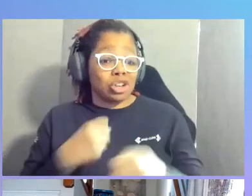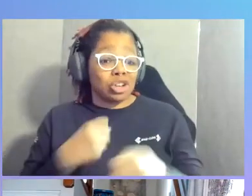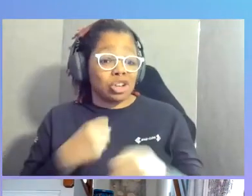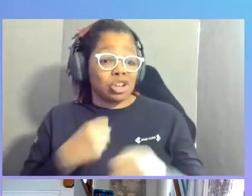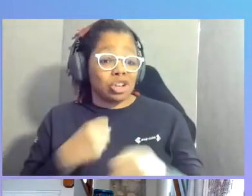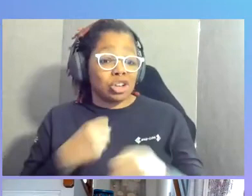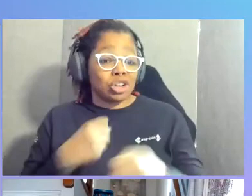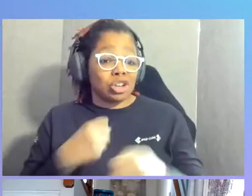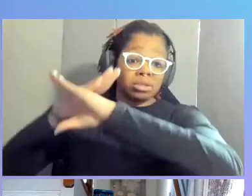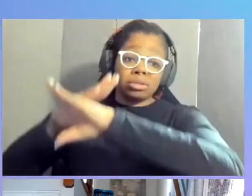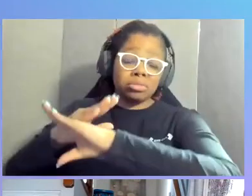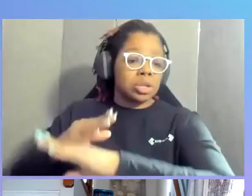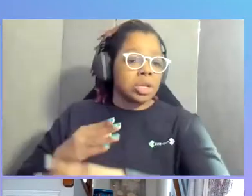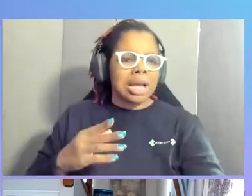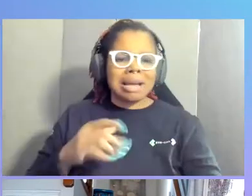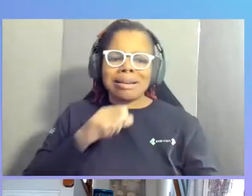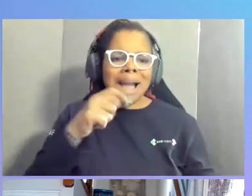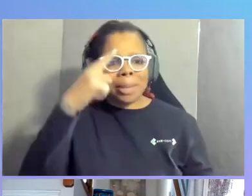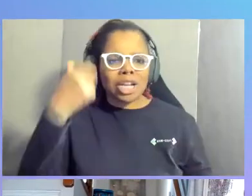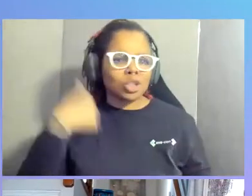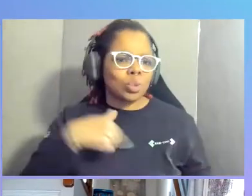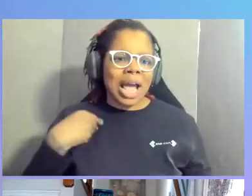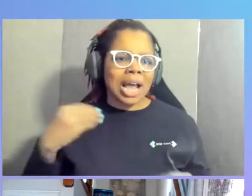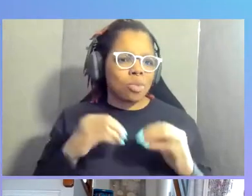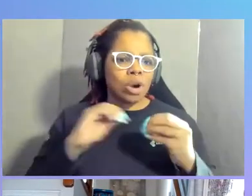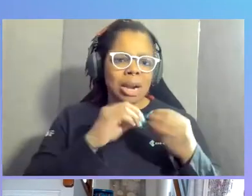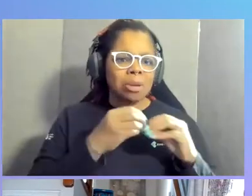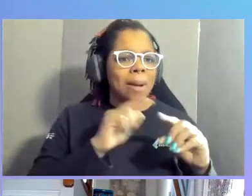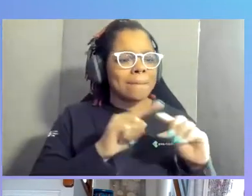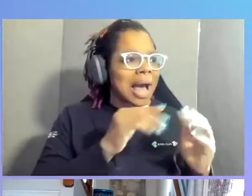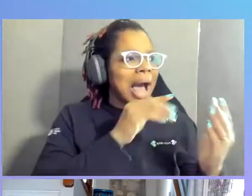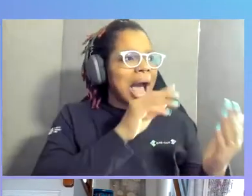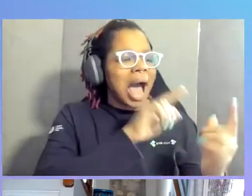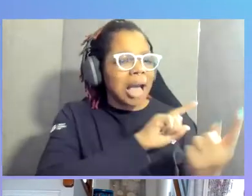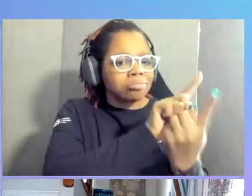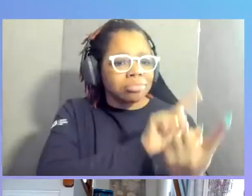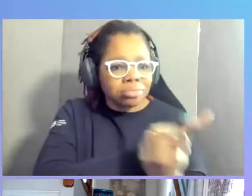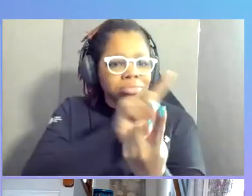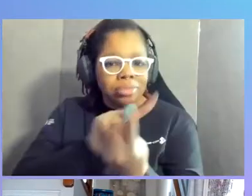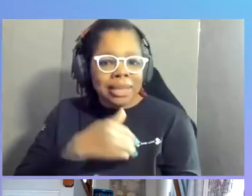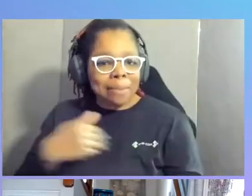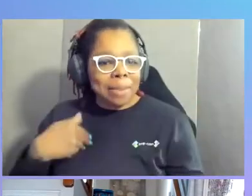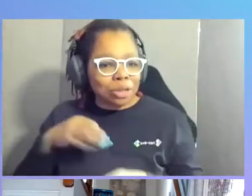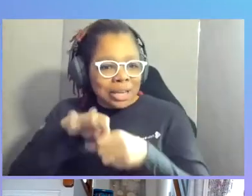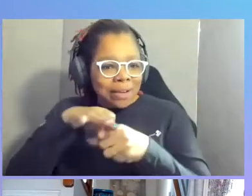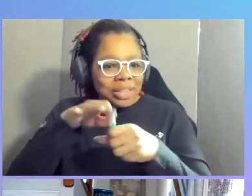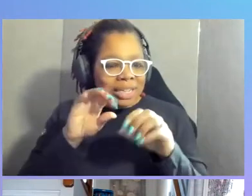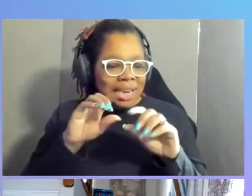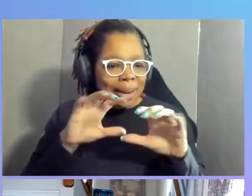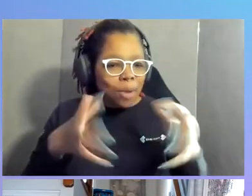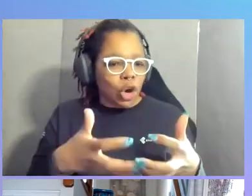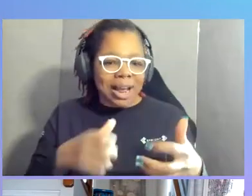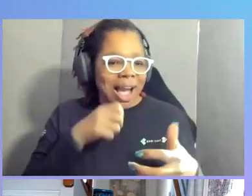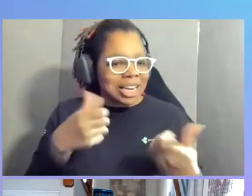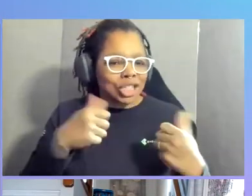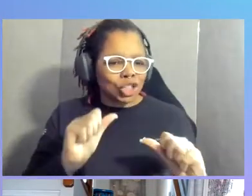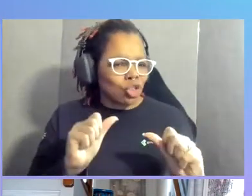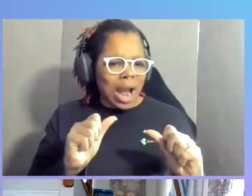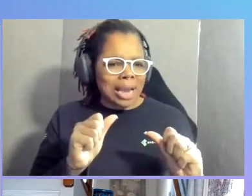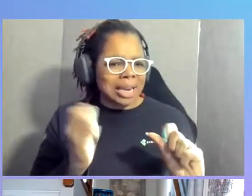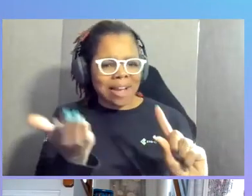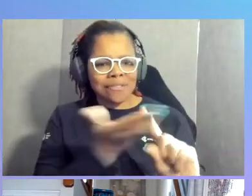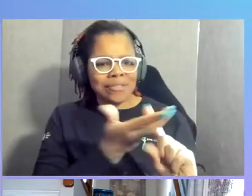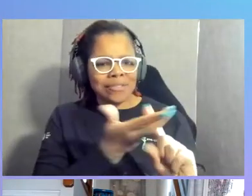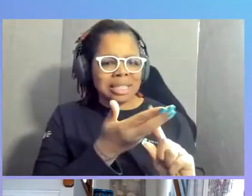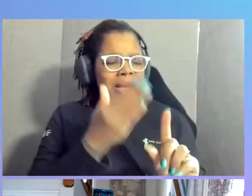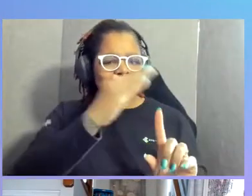it. Not because we suddenly had more numbers, but because I went to talk to members of the Tea Party. I did not try to convince them that climate change